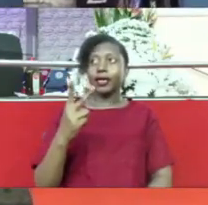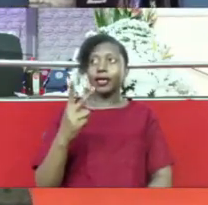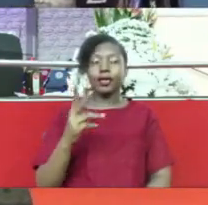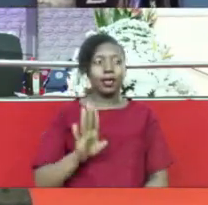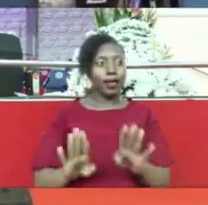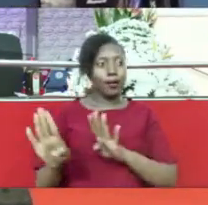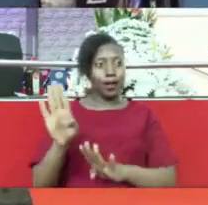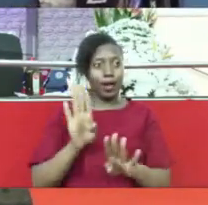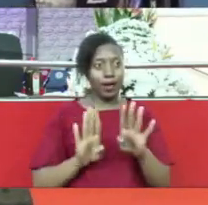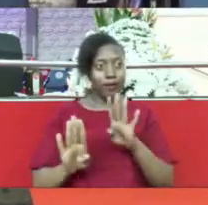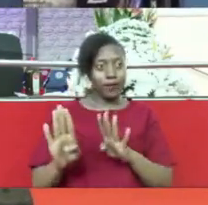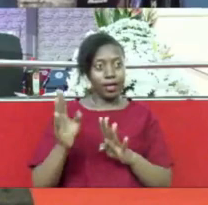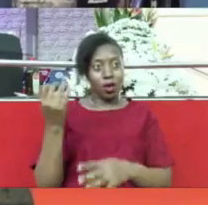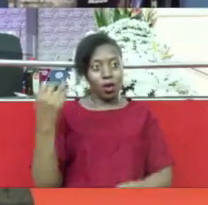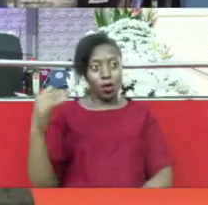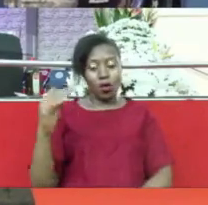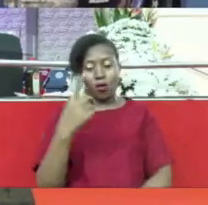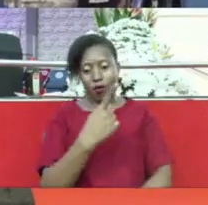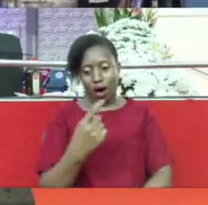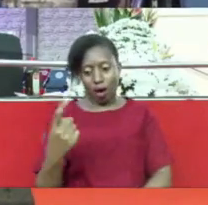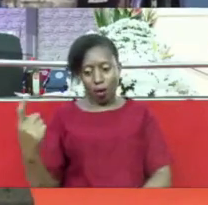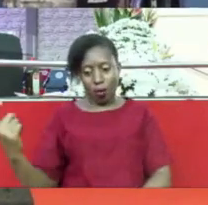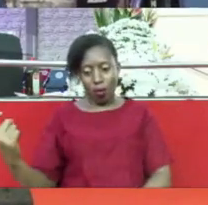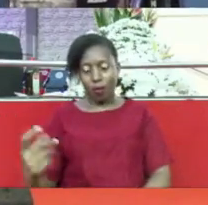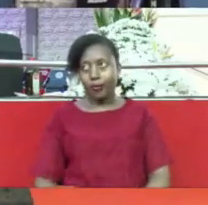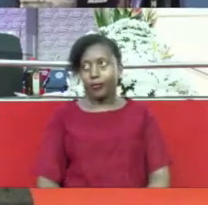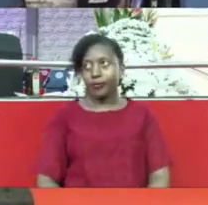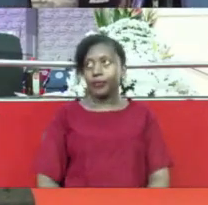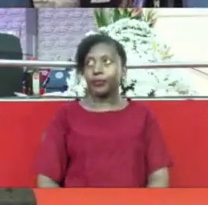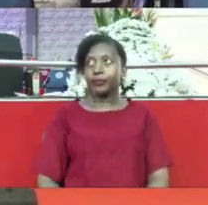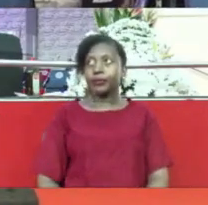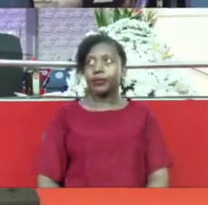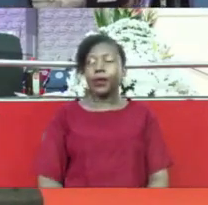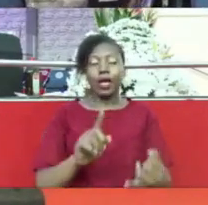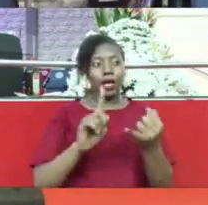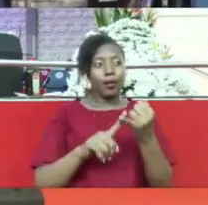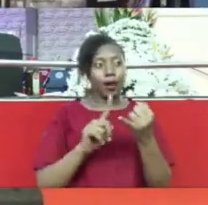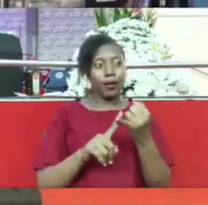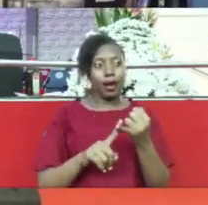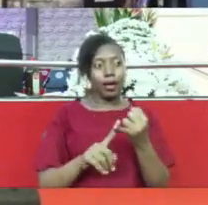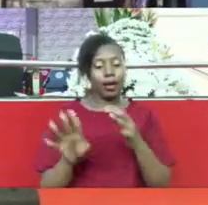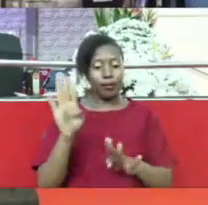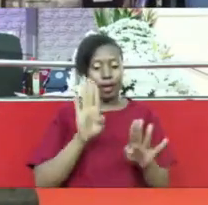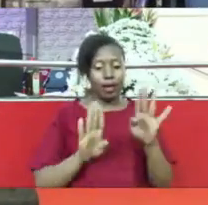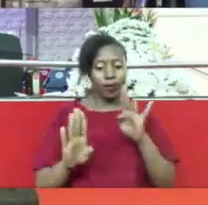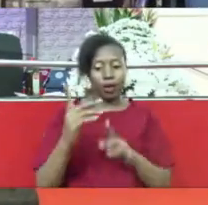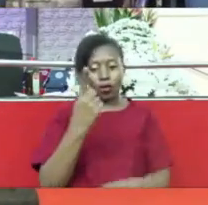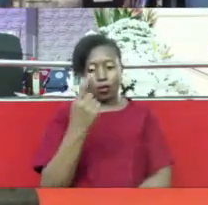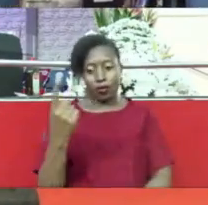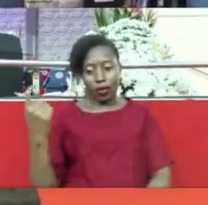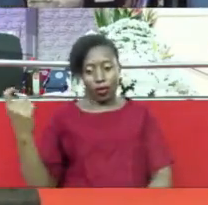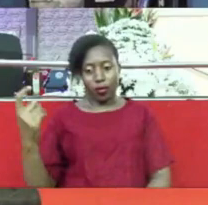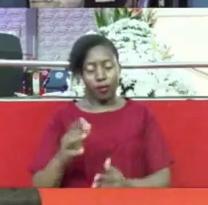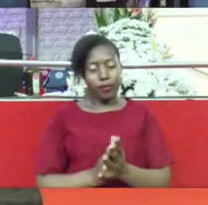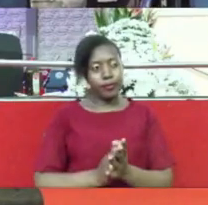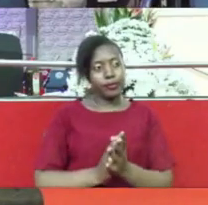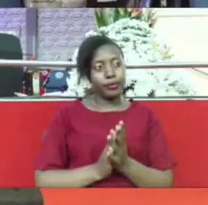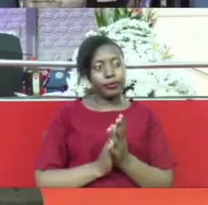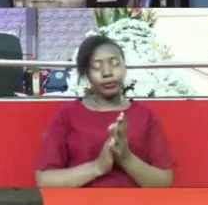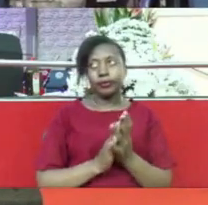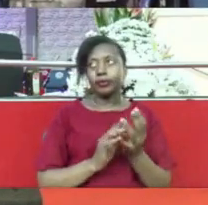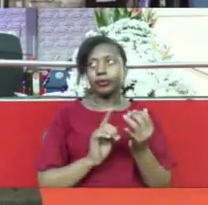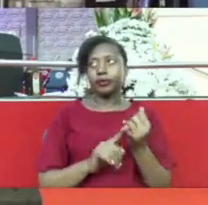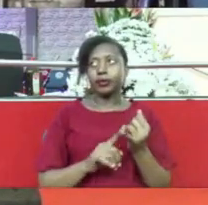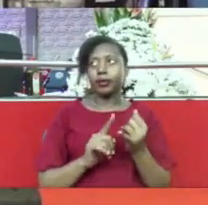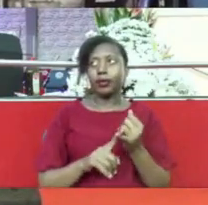huyu. Features of a worm. Sehemu za mdudu huyu. Number one feature of a worm, ya kwanza, it